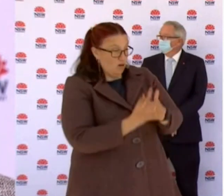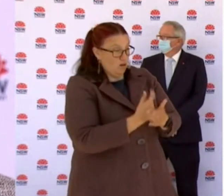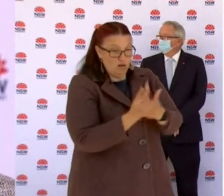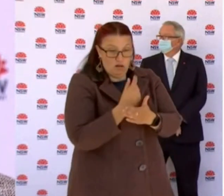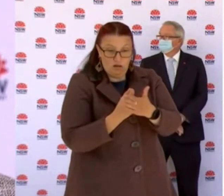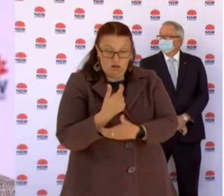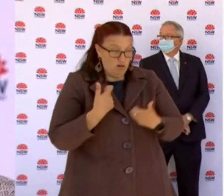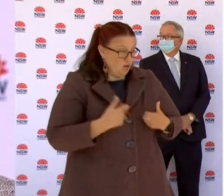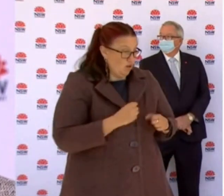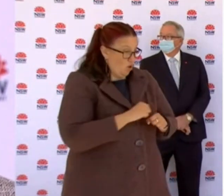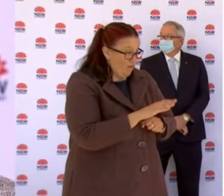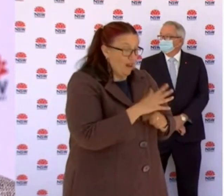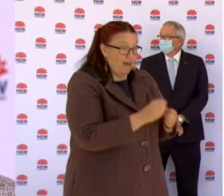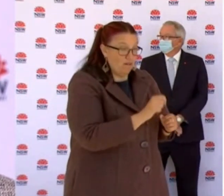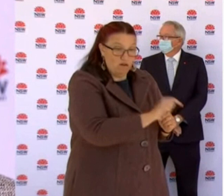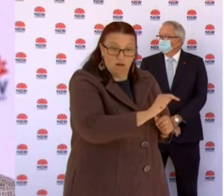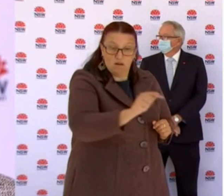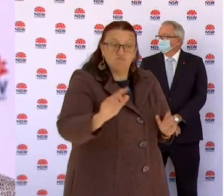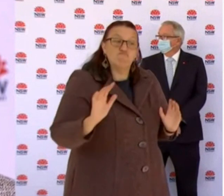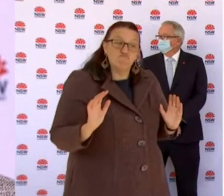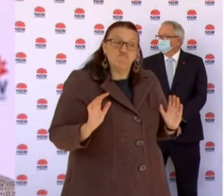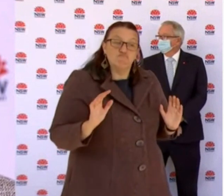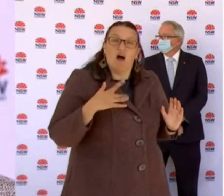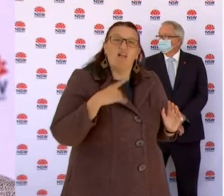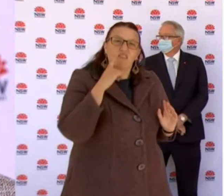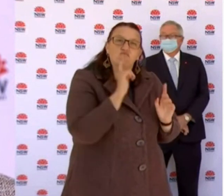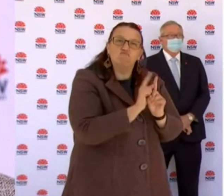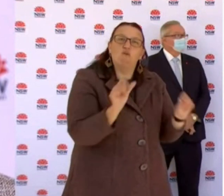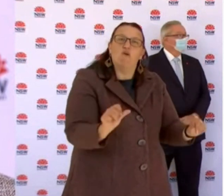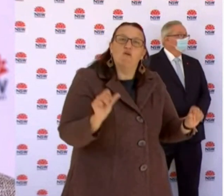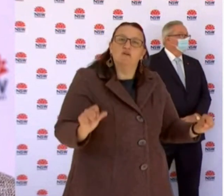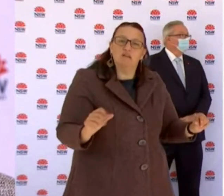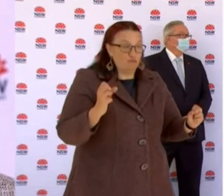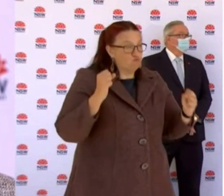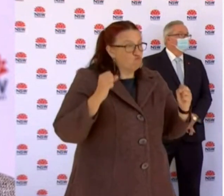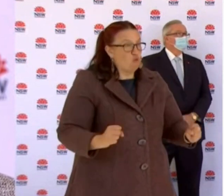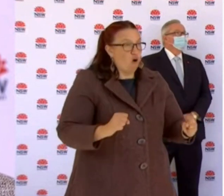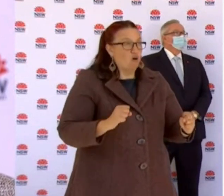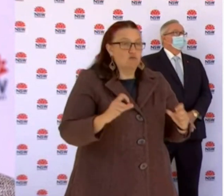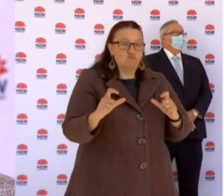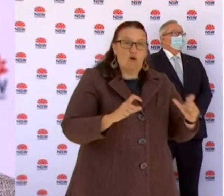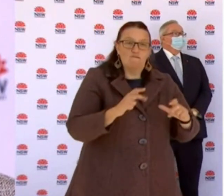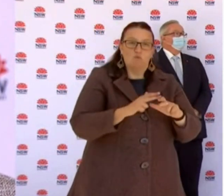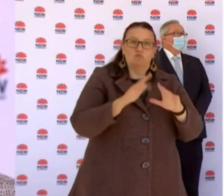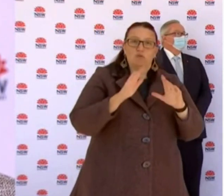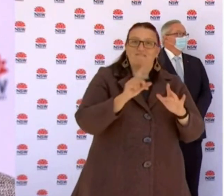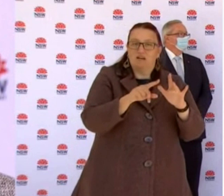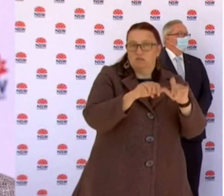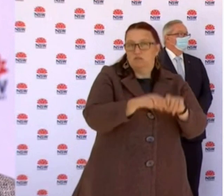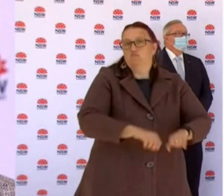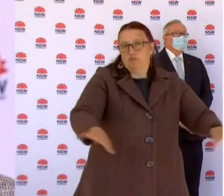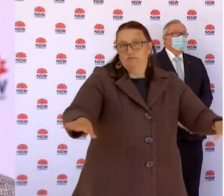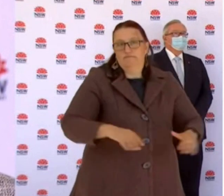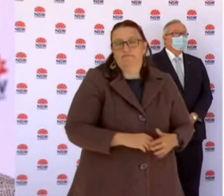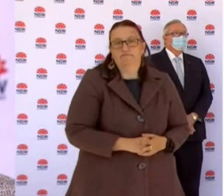and that there's quite robust infection control measures put in place, and staff that may have been working